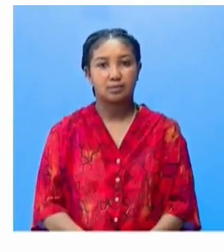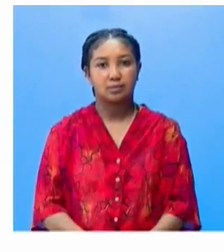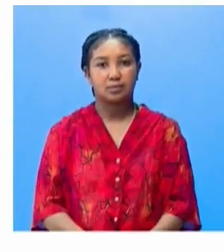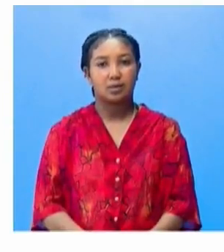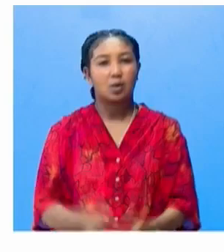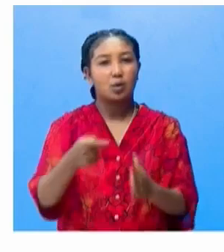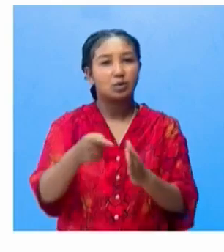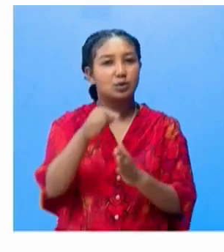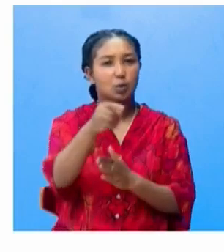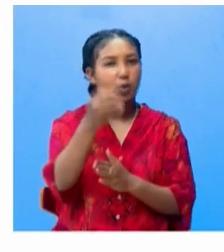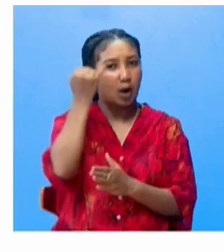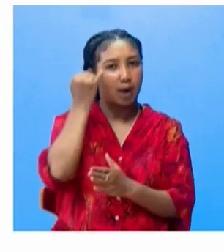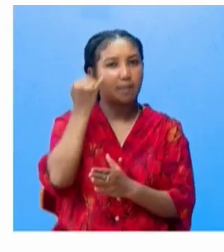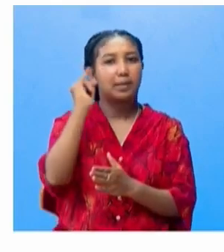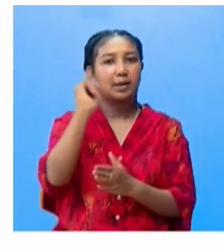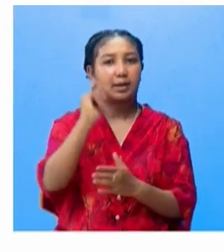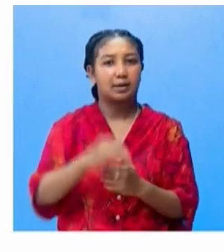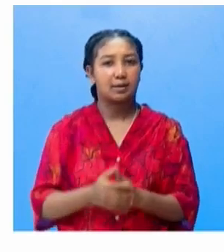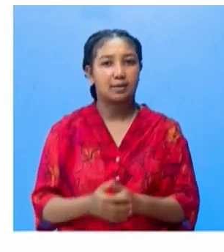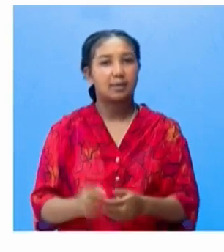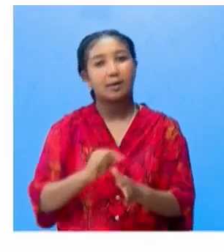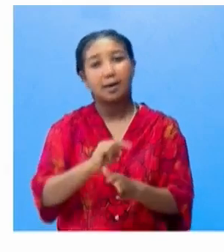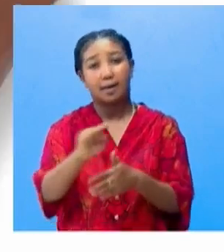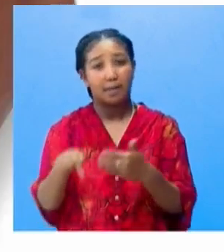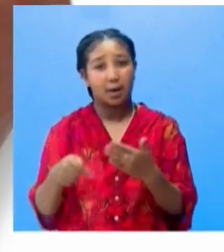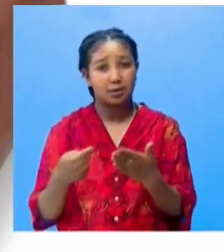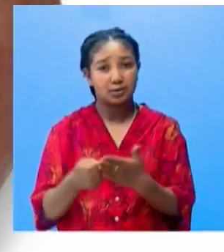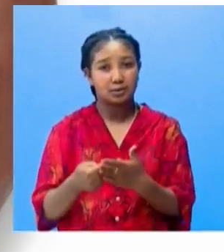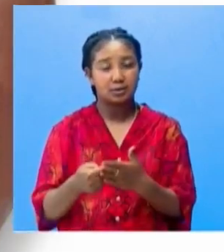what is your opinion about